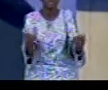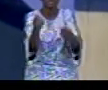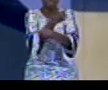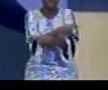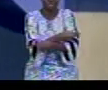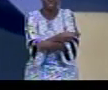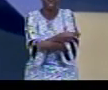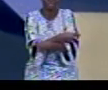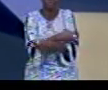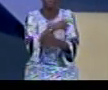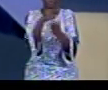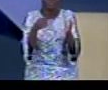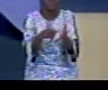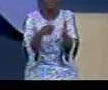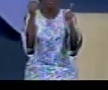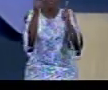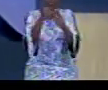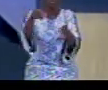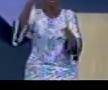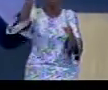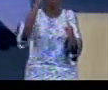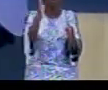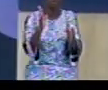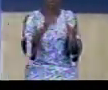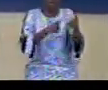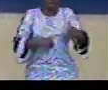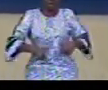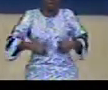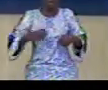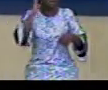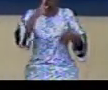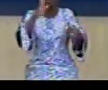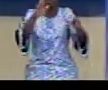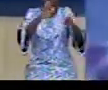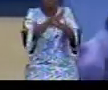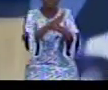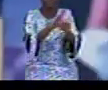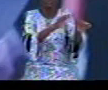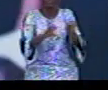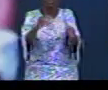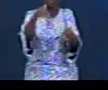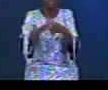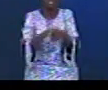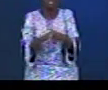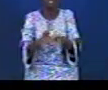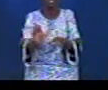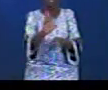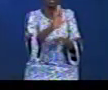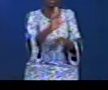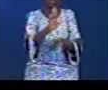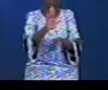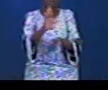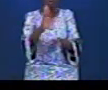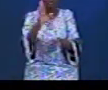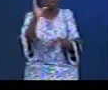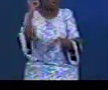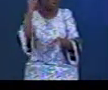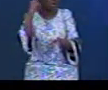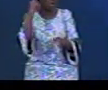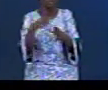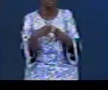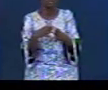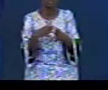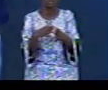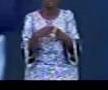of life fulfilled in your heart. There sat a certain man at